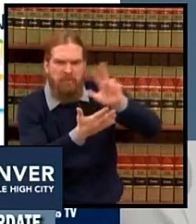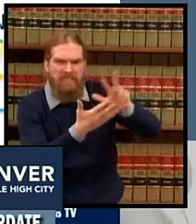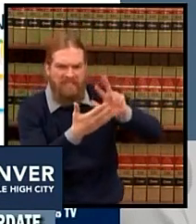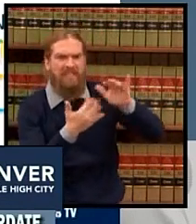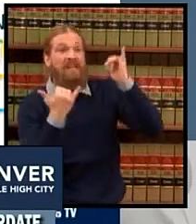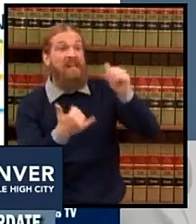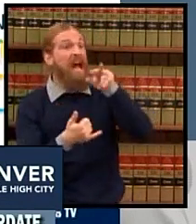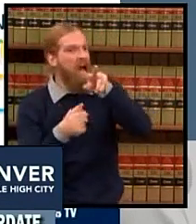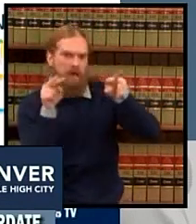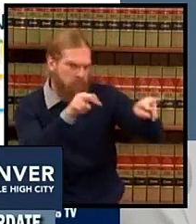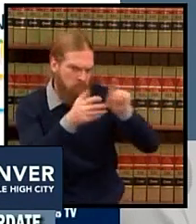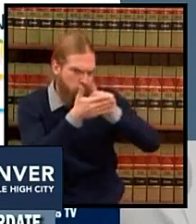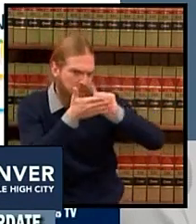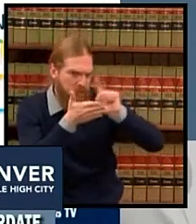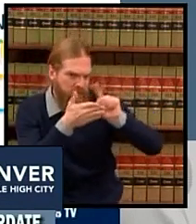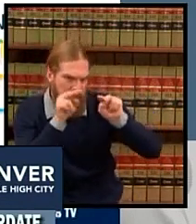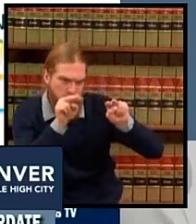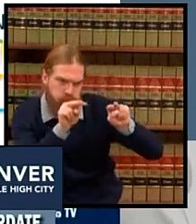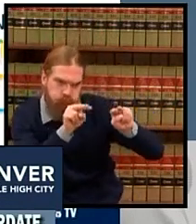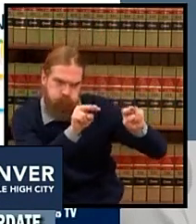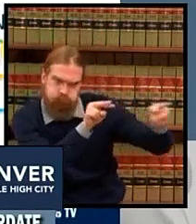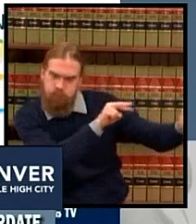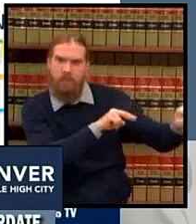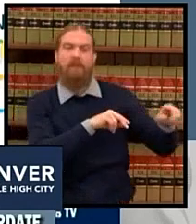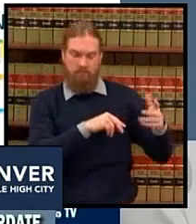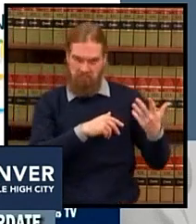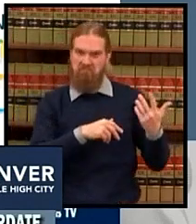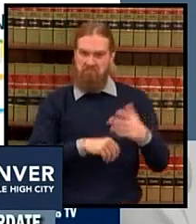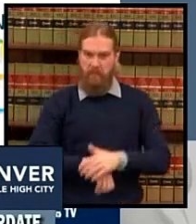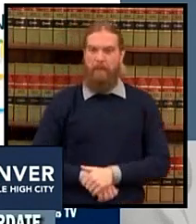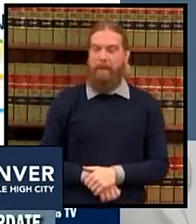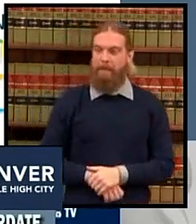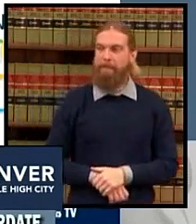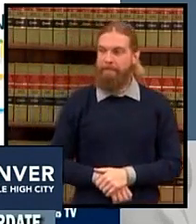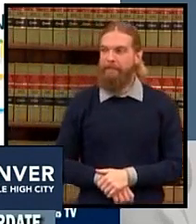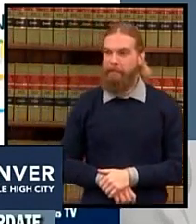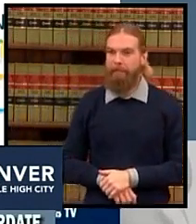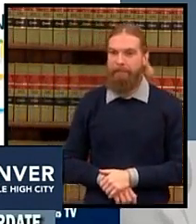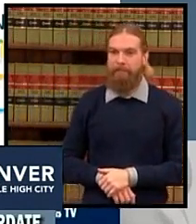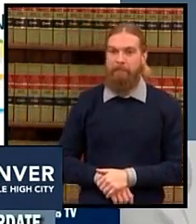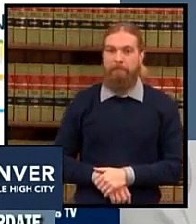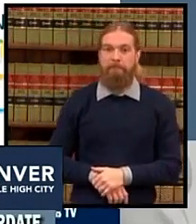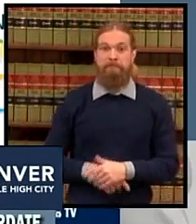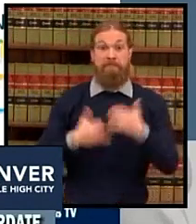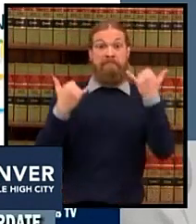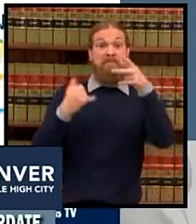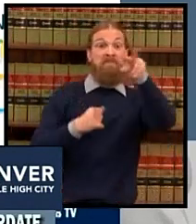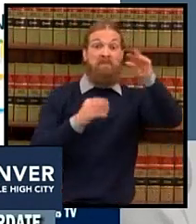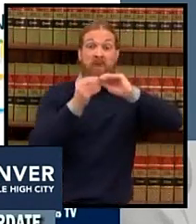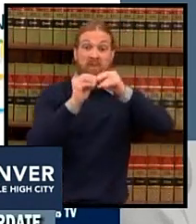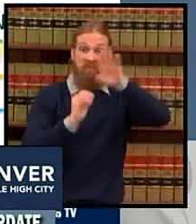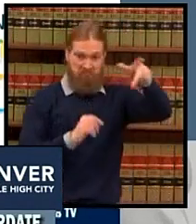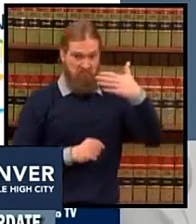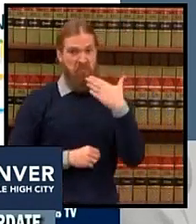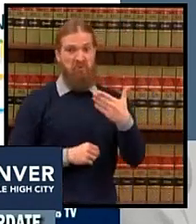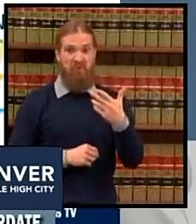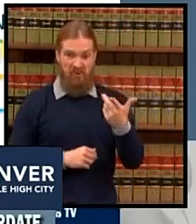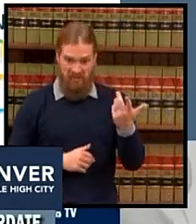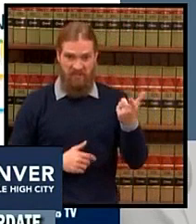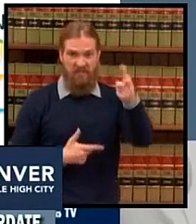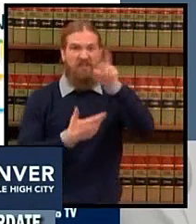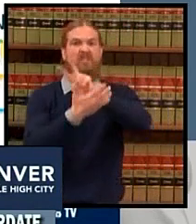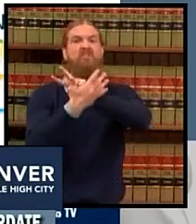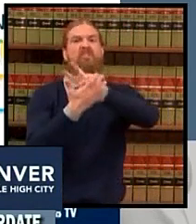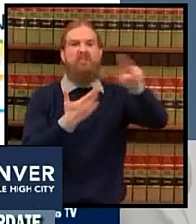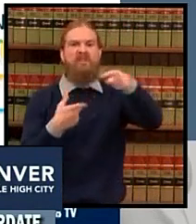than what we've been referencing in previous updates. And I agree with that. Moving from a 14-day to a 7-day, the more